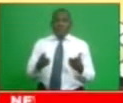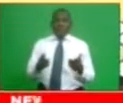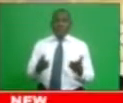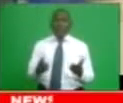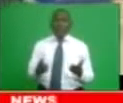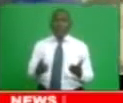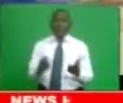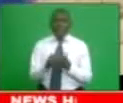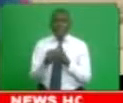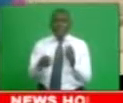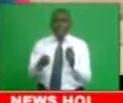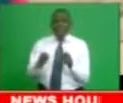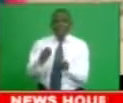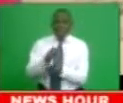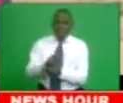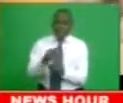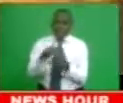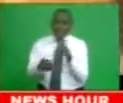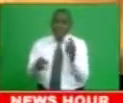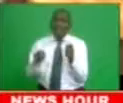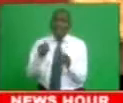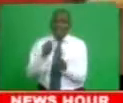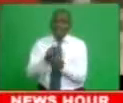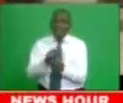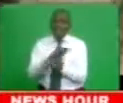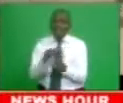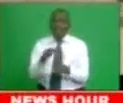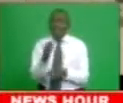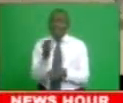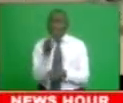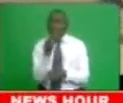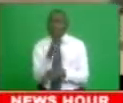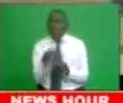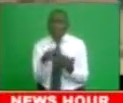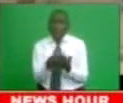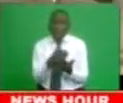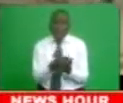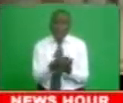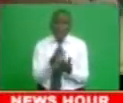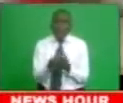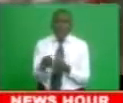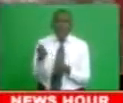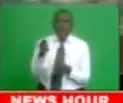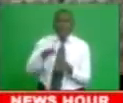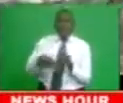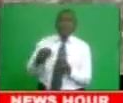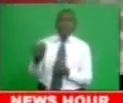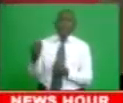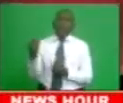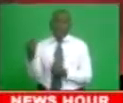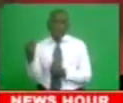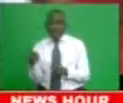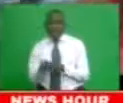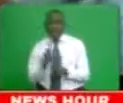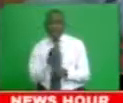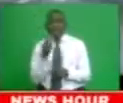these changes, price level changes in the non-food were relatively higher than what we witnessed